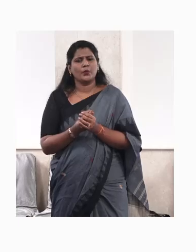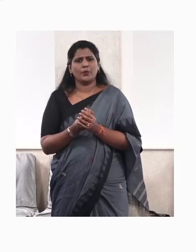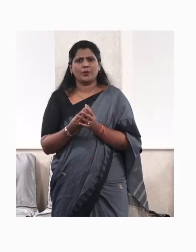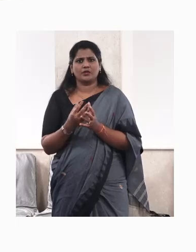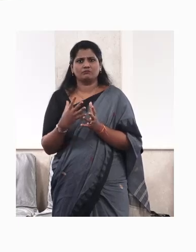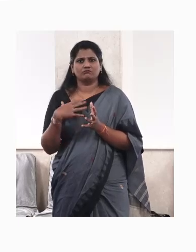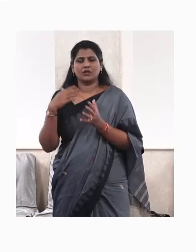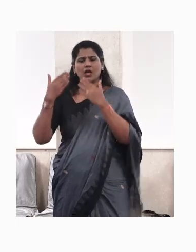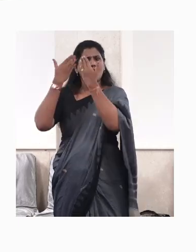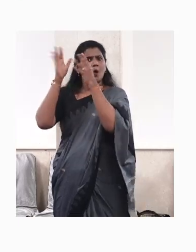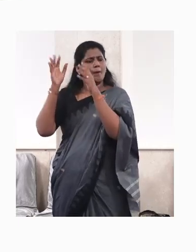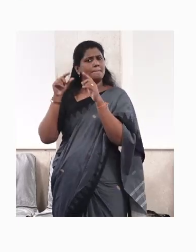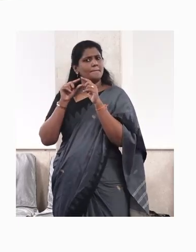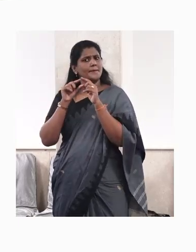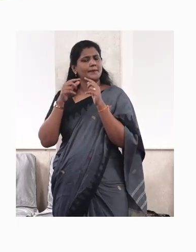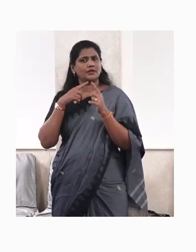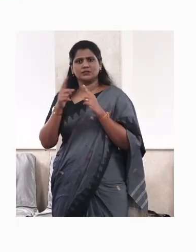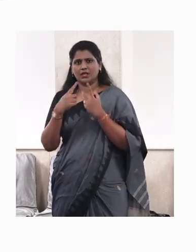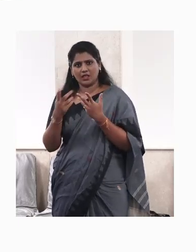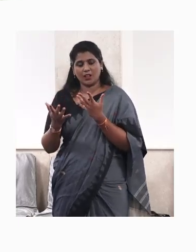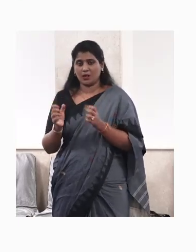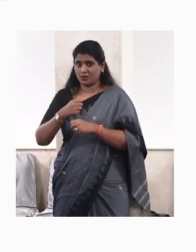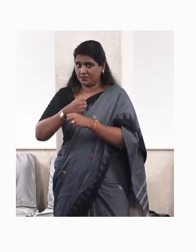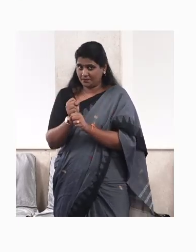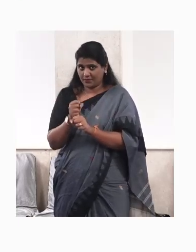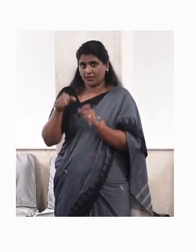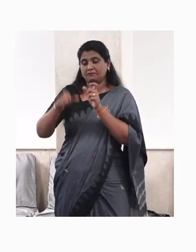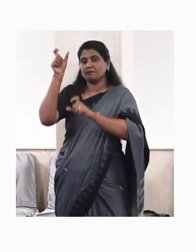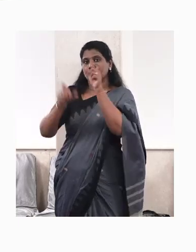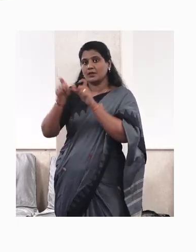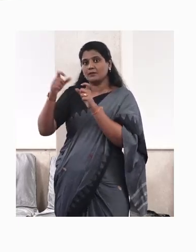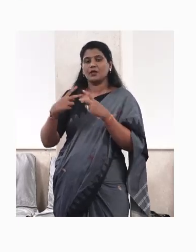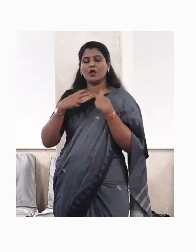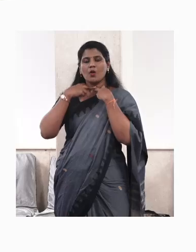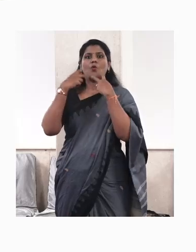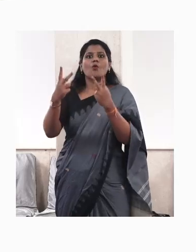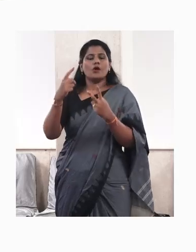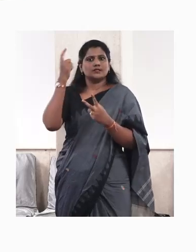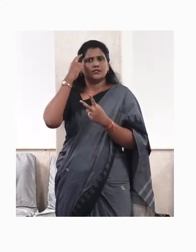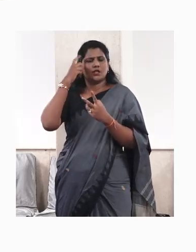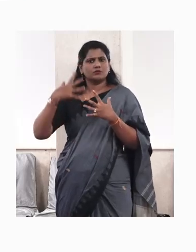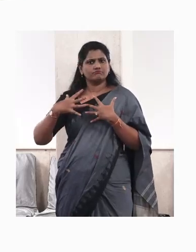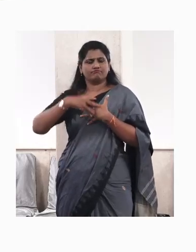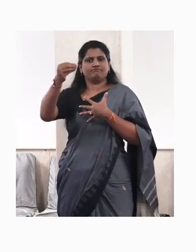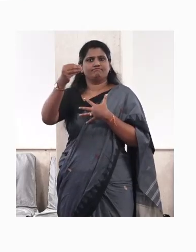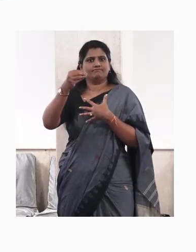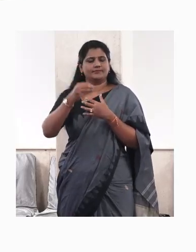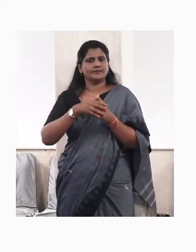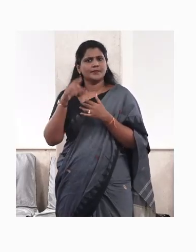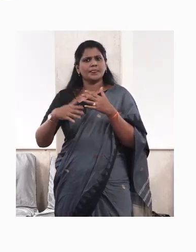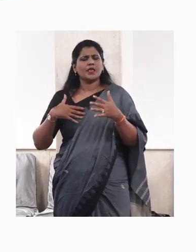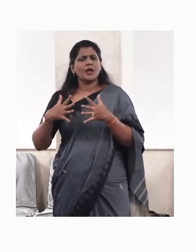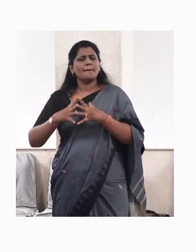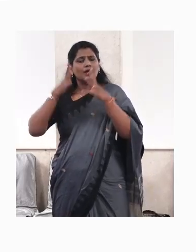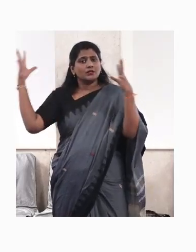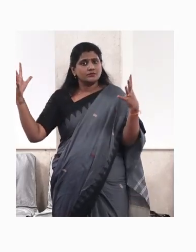because the open dialogue actually makes people's voices and thoughts come out, but there's an intrinsic